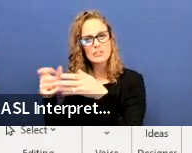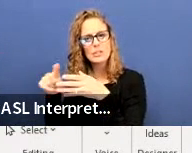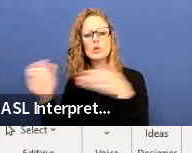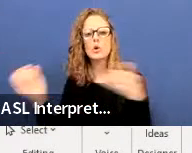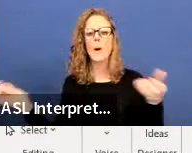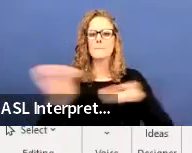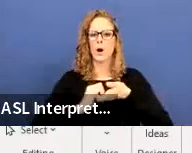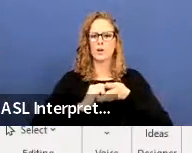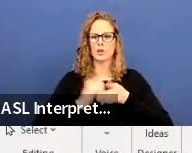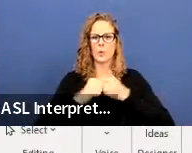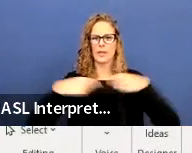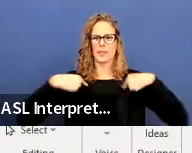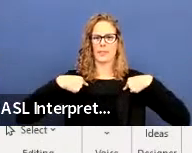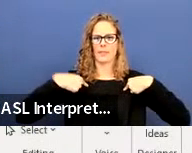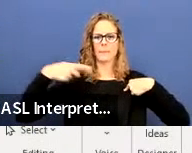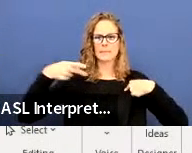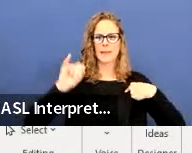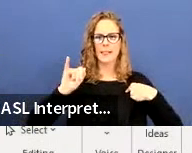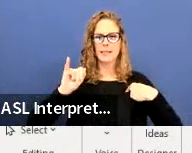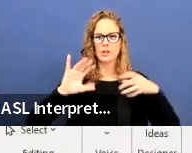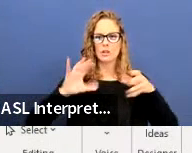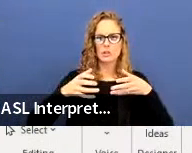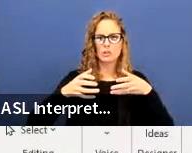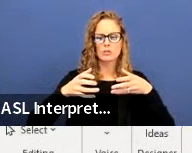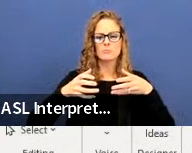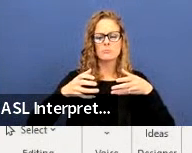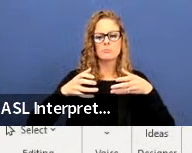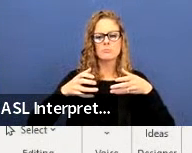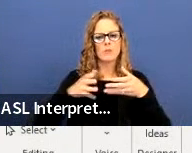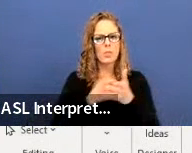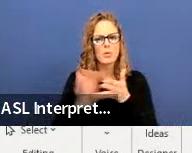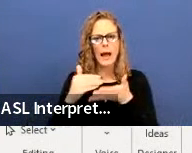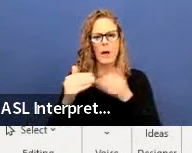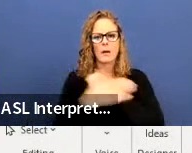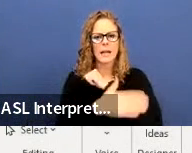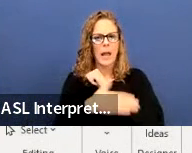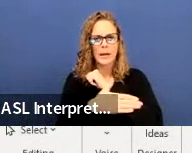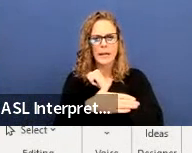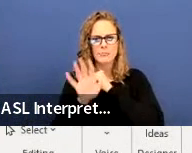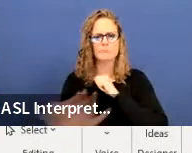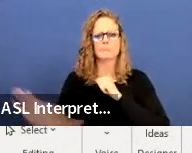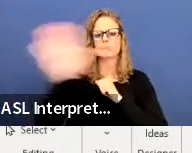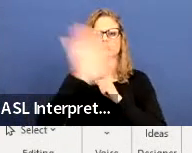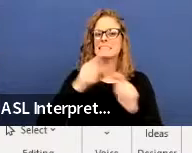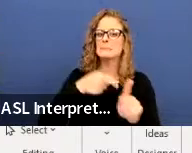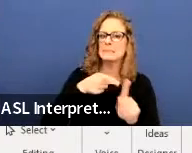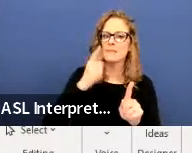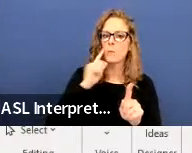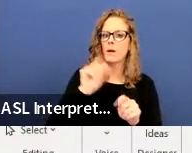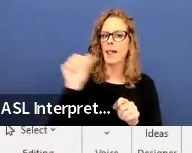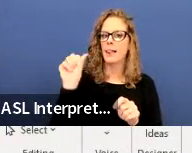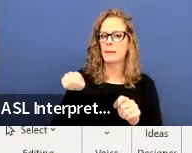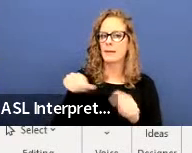Islanders throughout the counties, specifically for Alameda County.